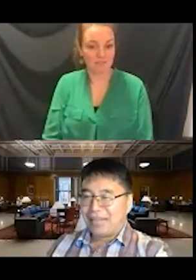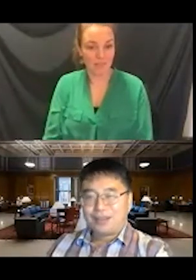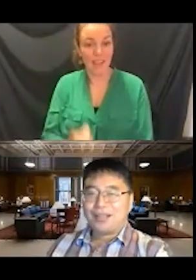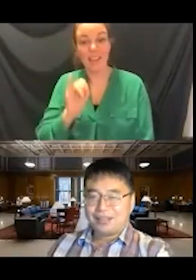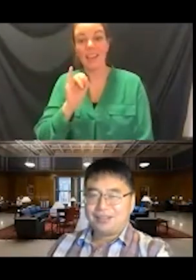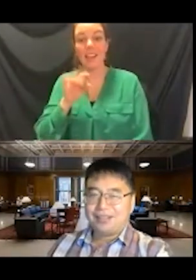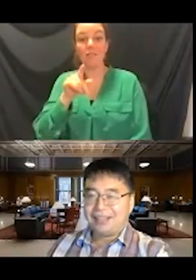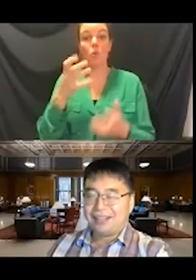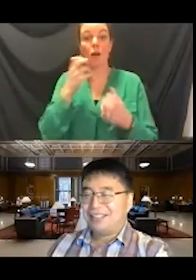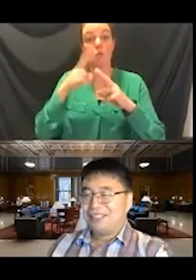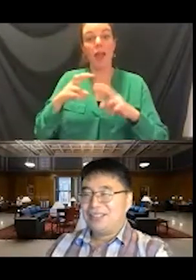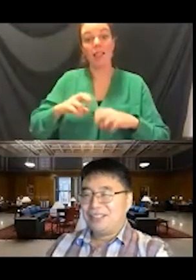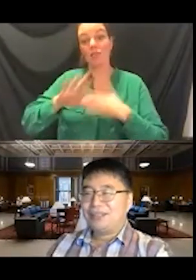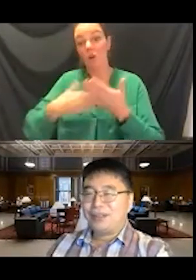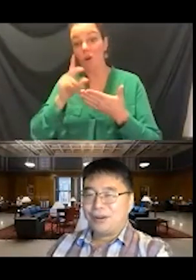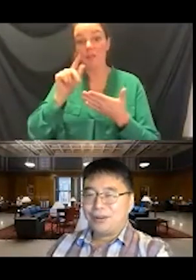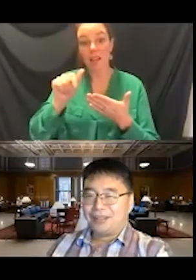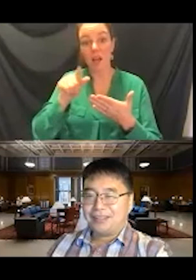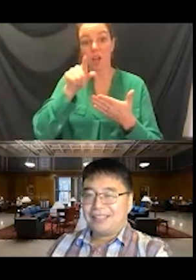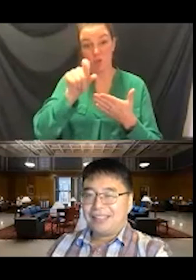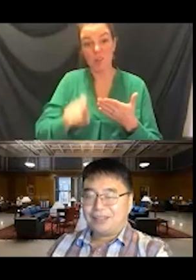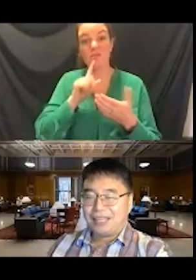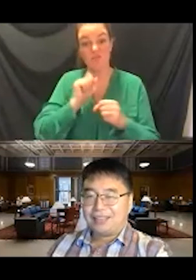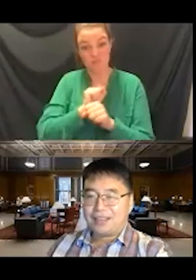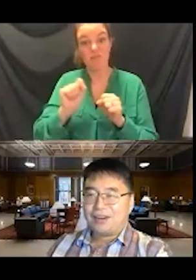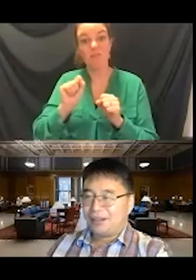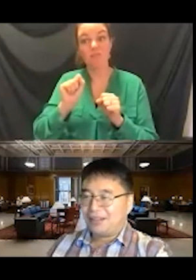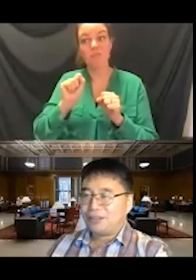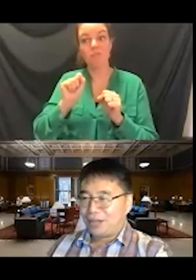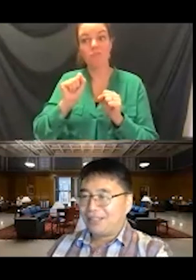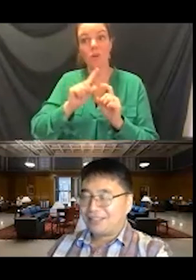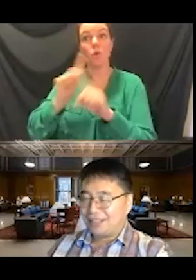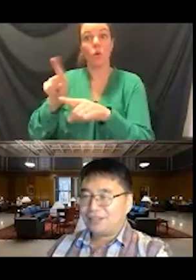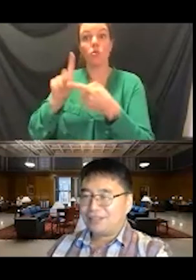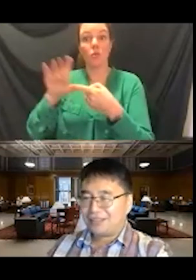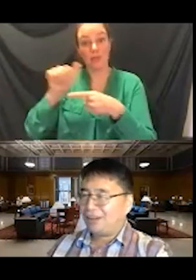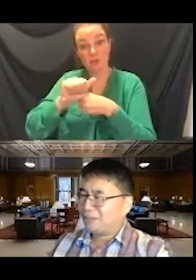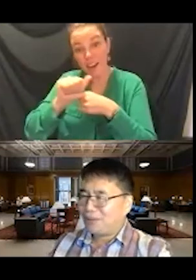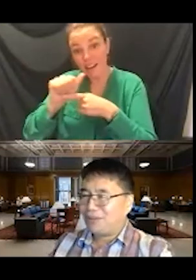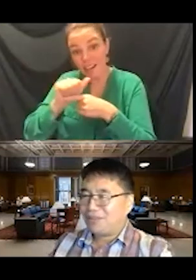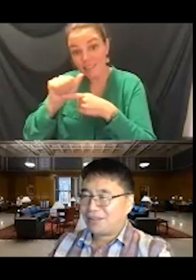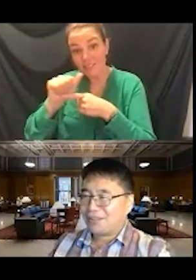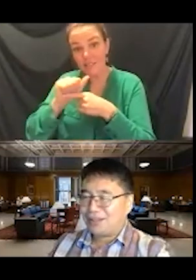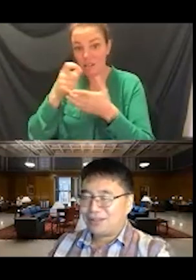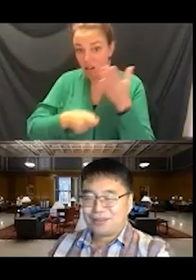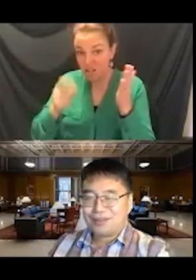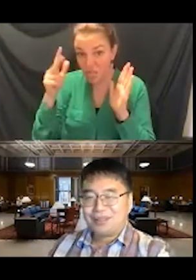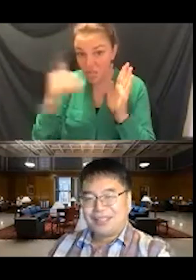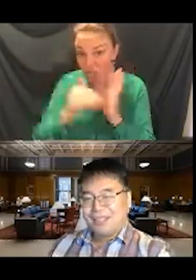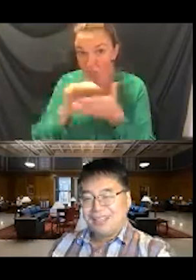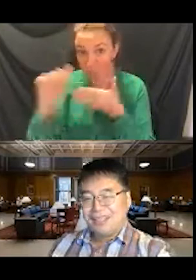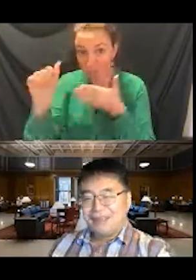of analyze the data, you need to go and attend their training session, costs about $3,000 or